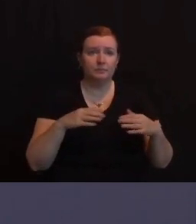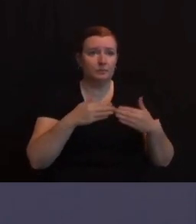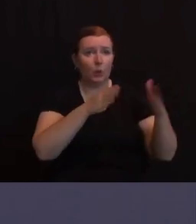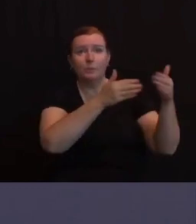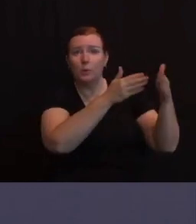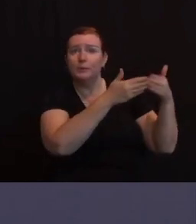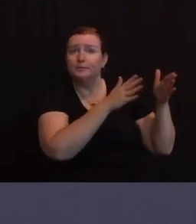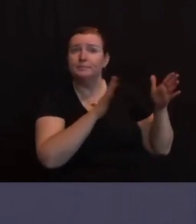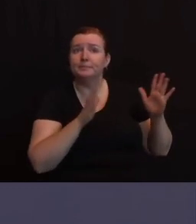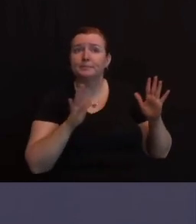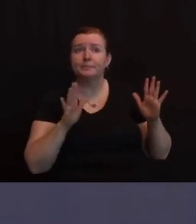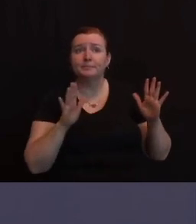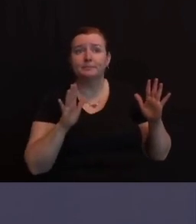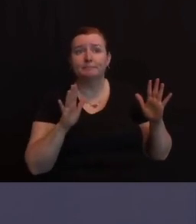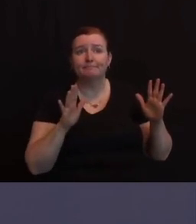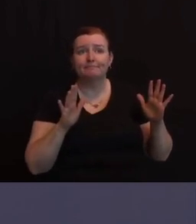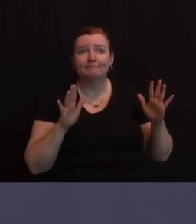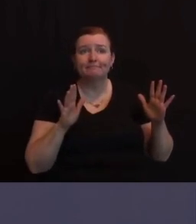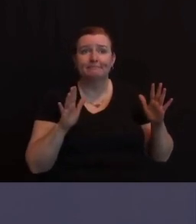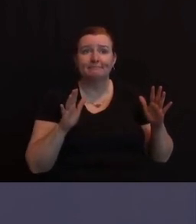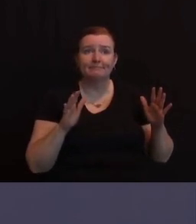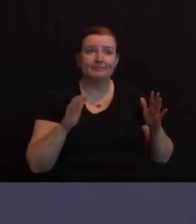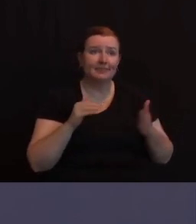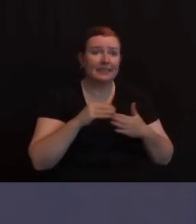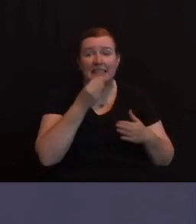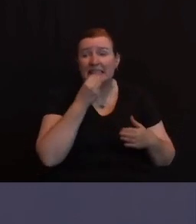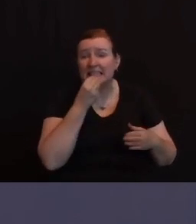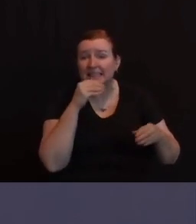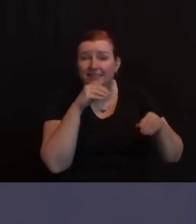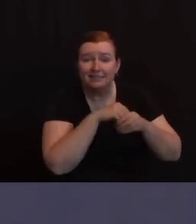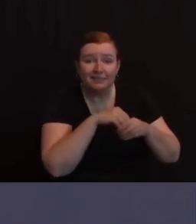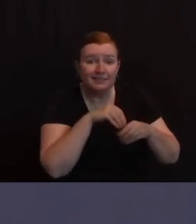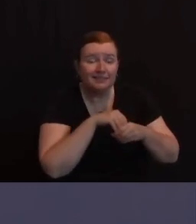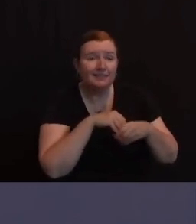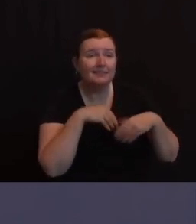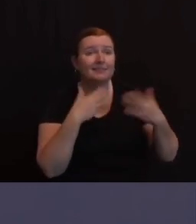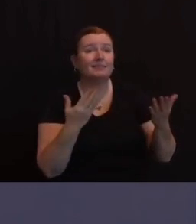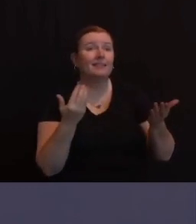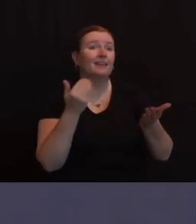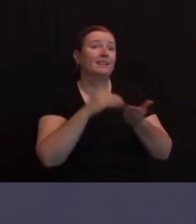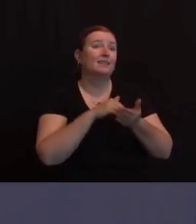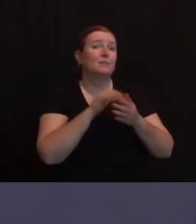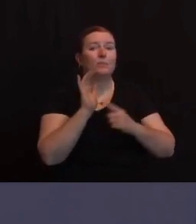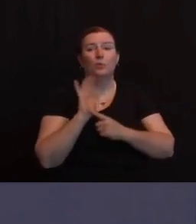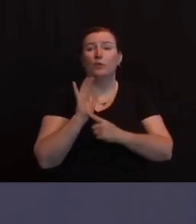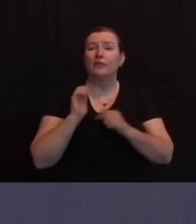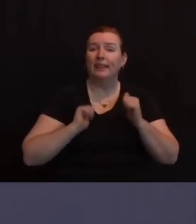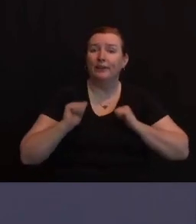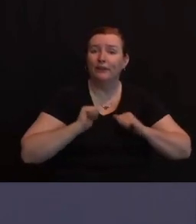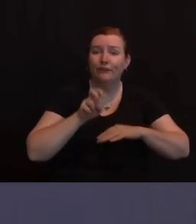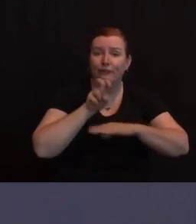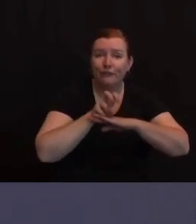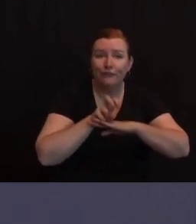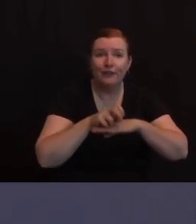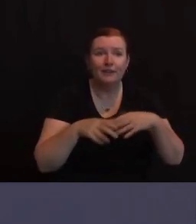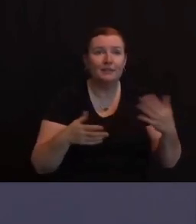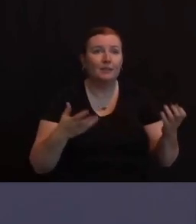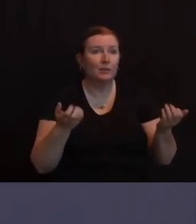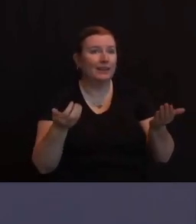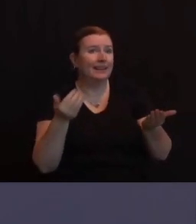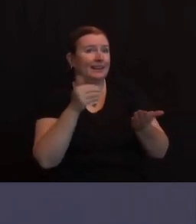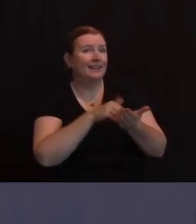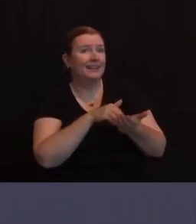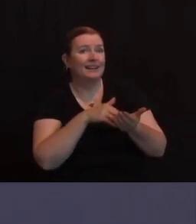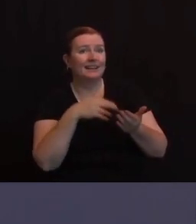sort of the indoor dining experience with parameters, to get back to going to movie theaters, whatever it might be, to ensure that we do have high